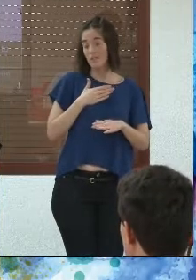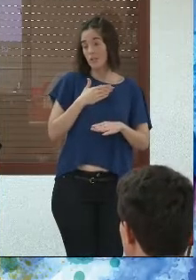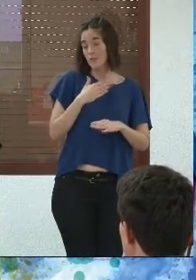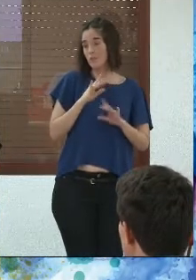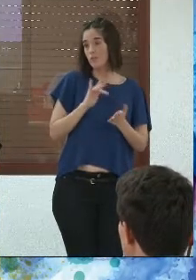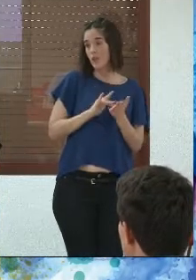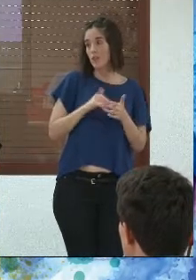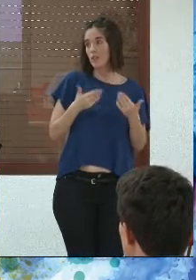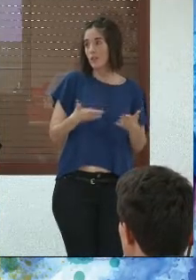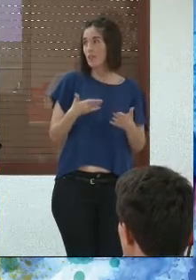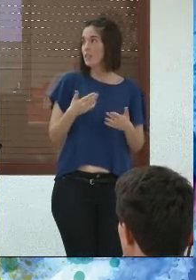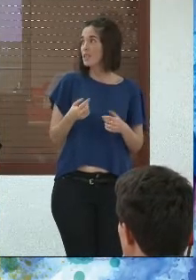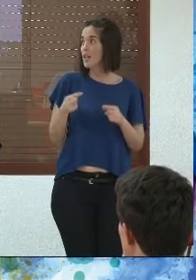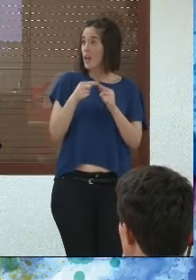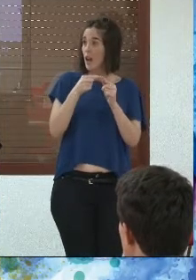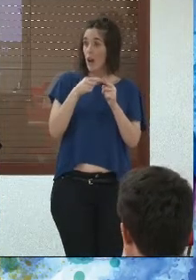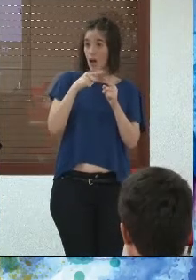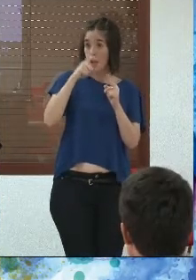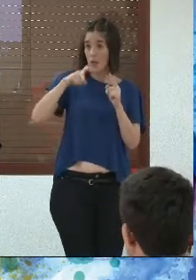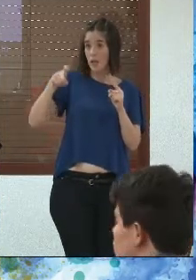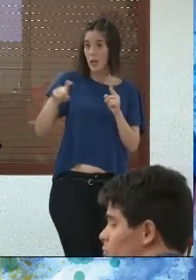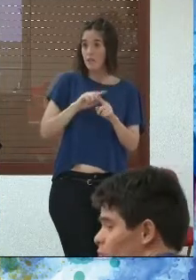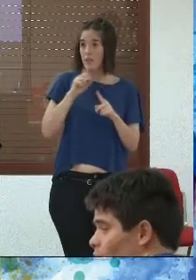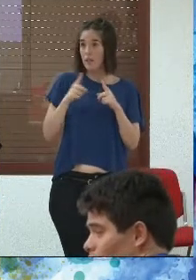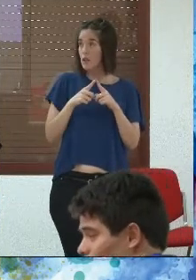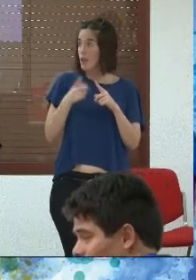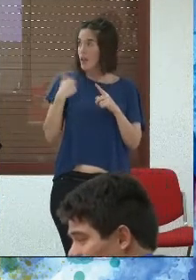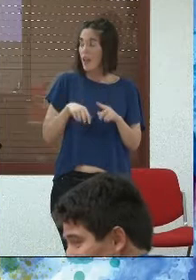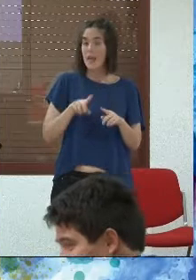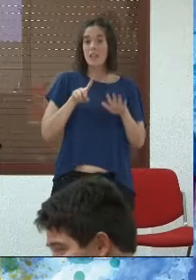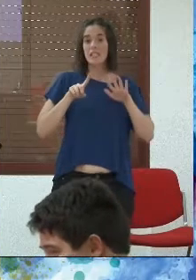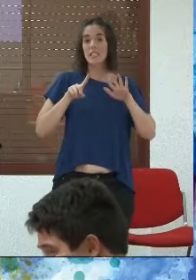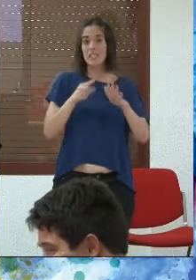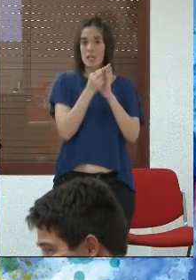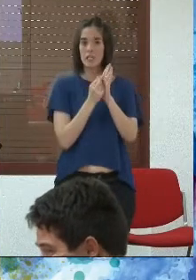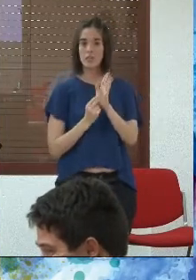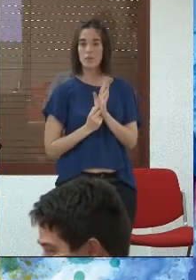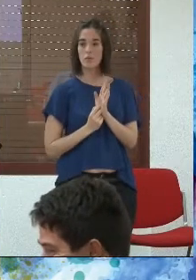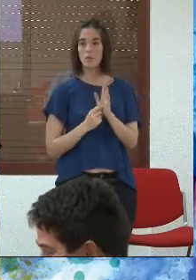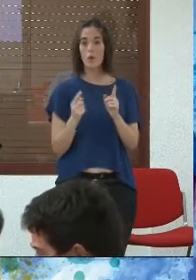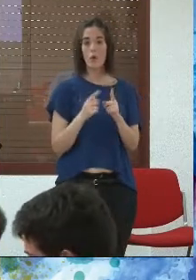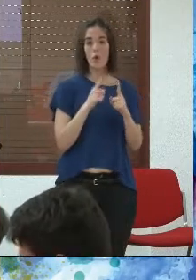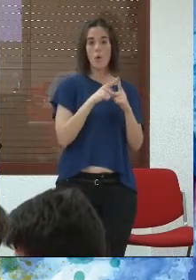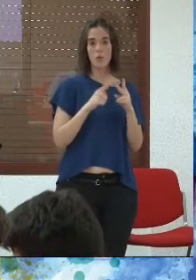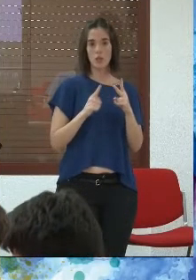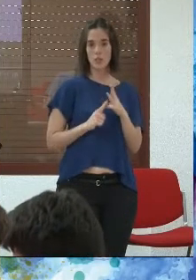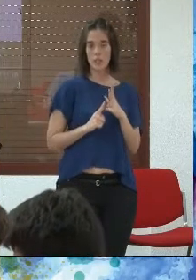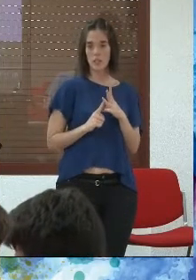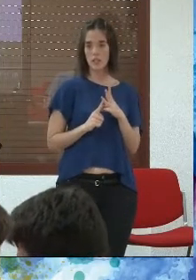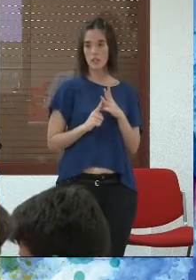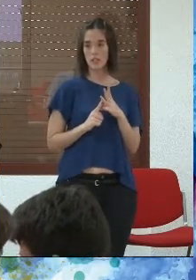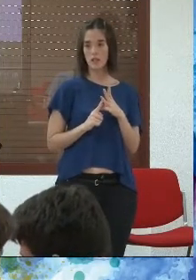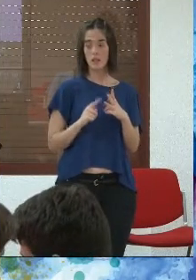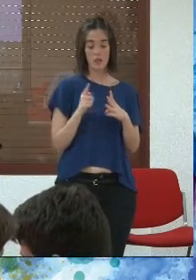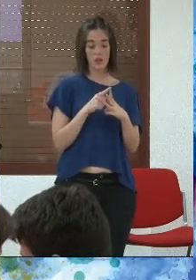We are going to explain a little bit of the biomechanics of the human knee. The first graph has been separated into 6 points. I'm going to